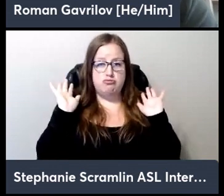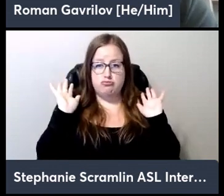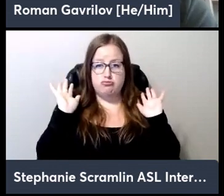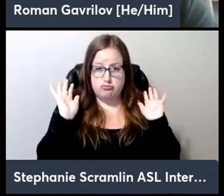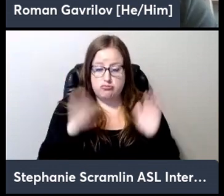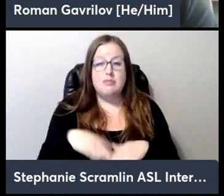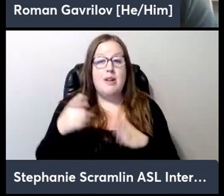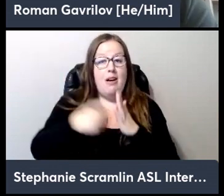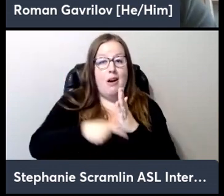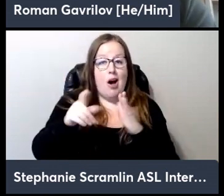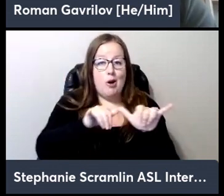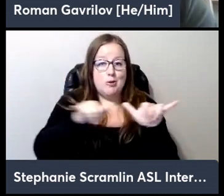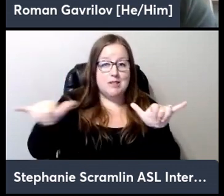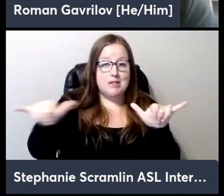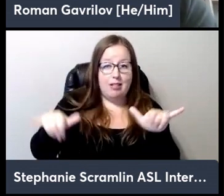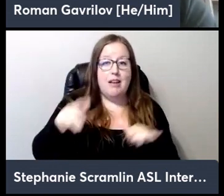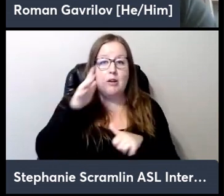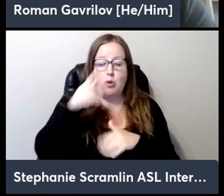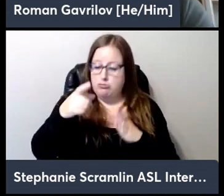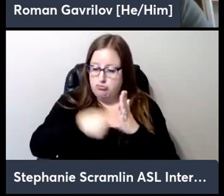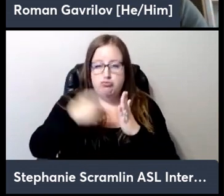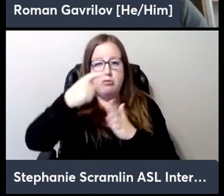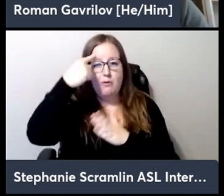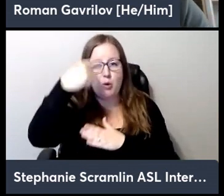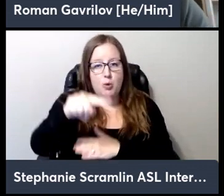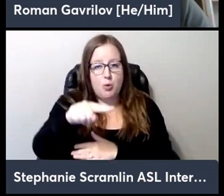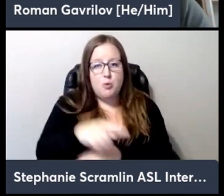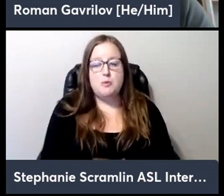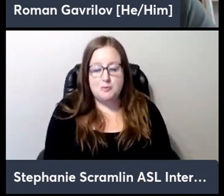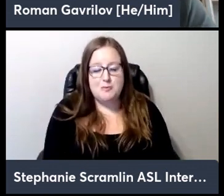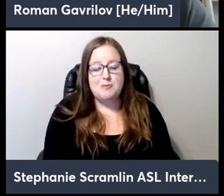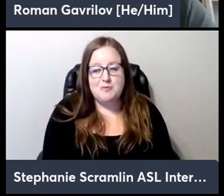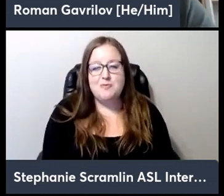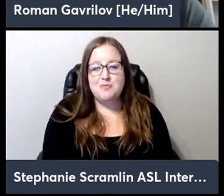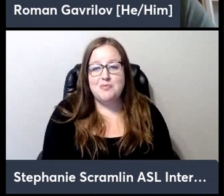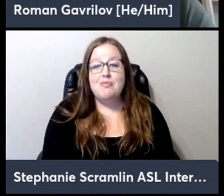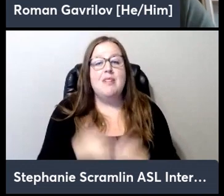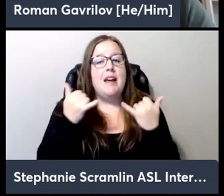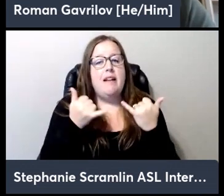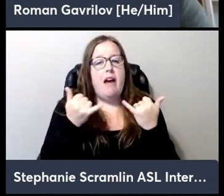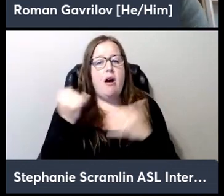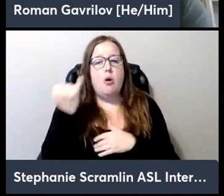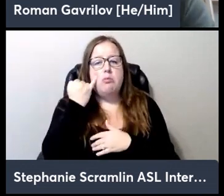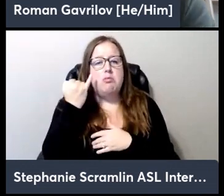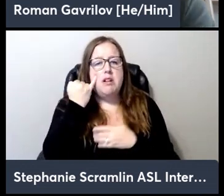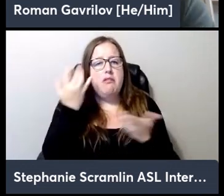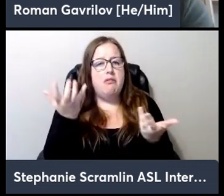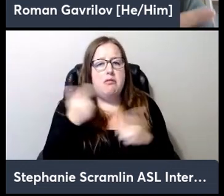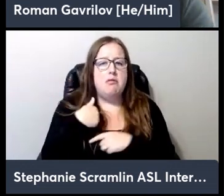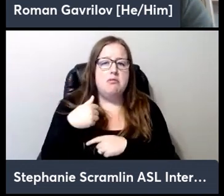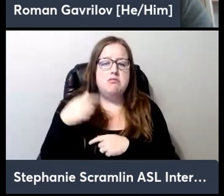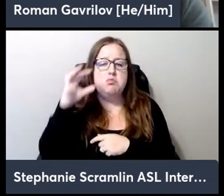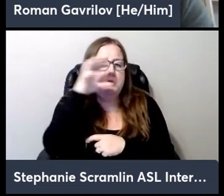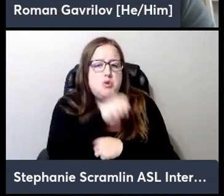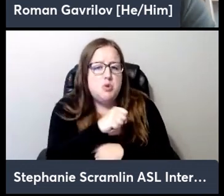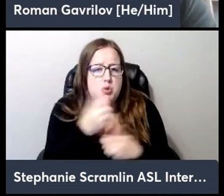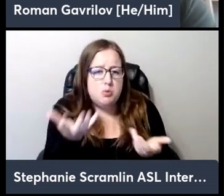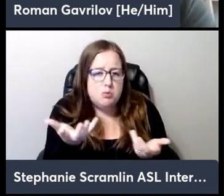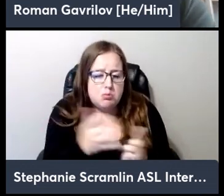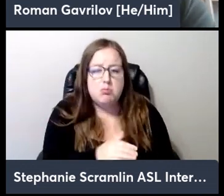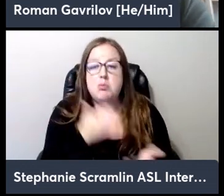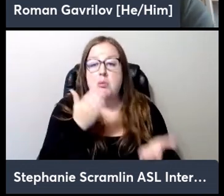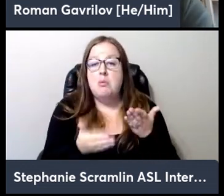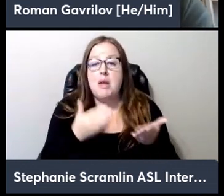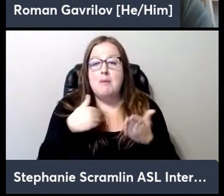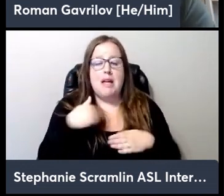And autoscaling will be automatically enabled for you. Now let's assume that I have